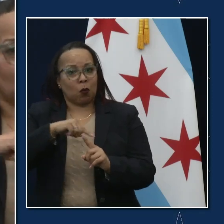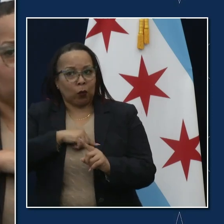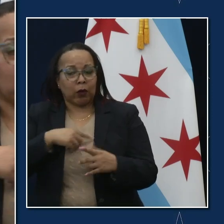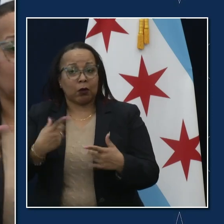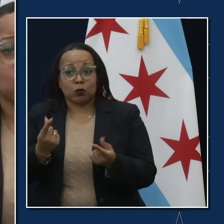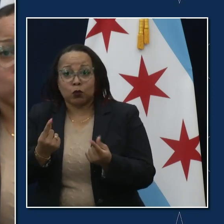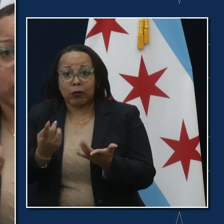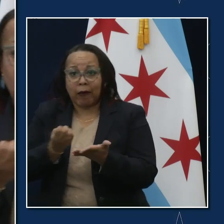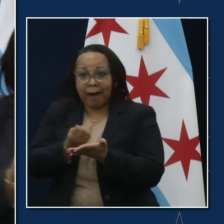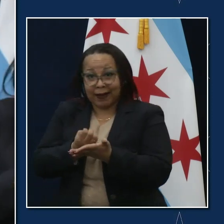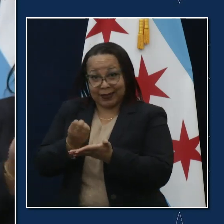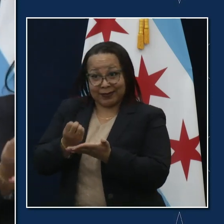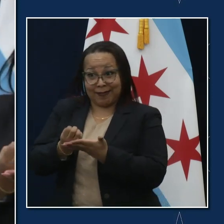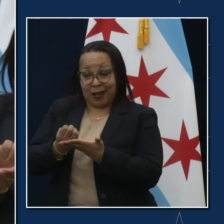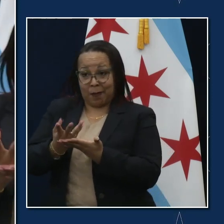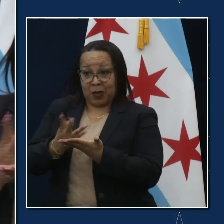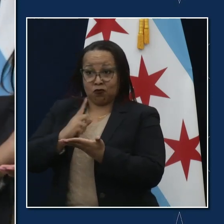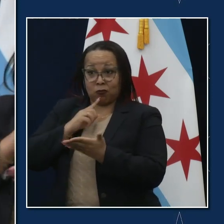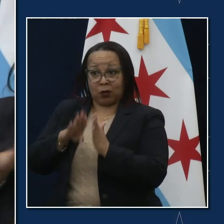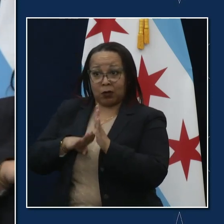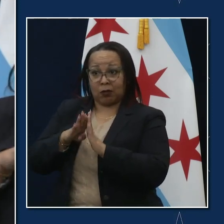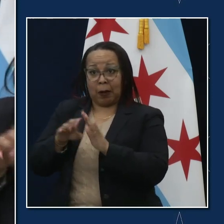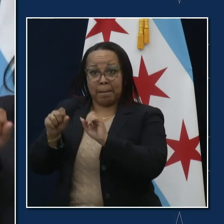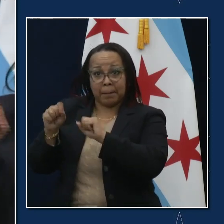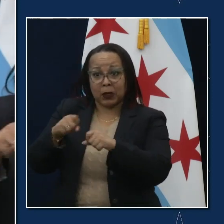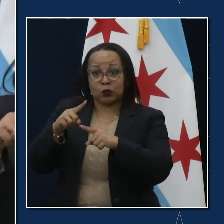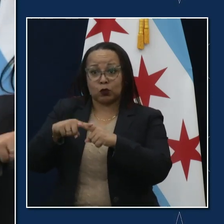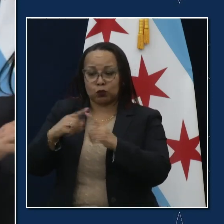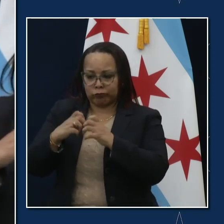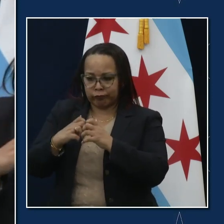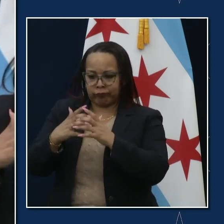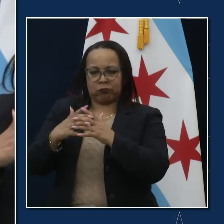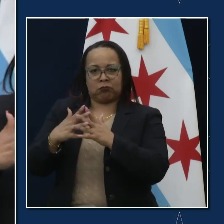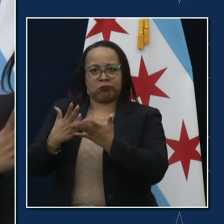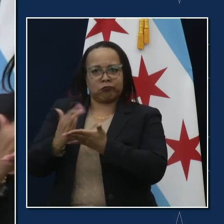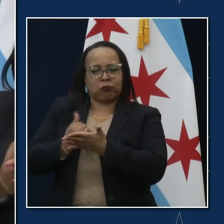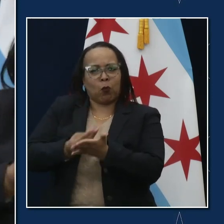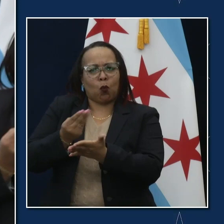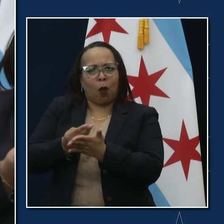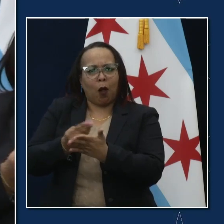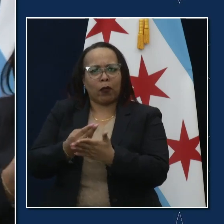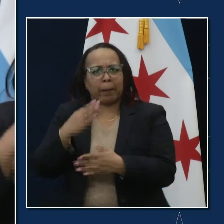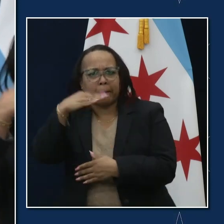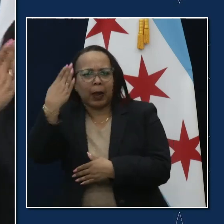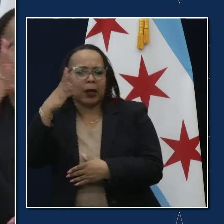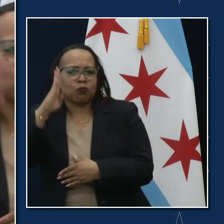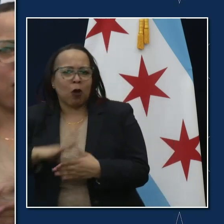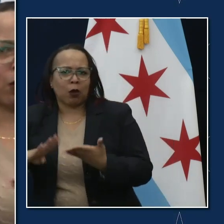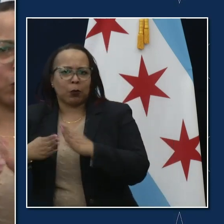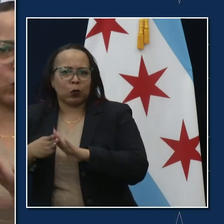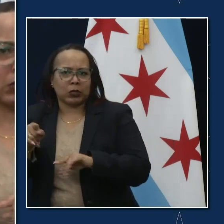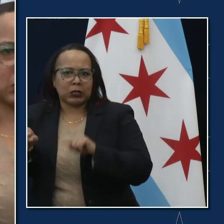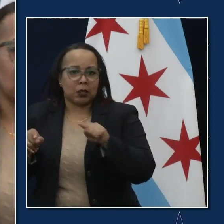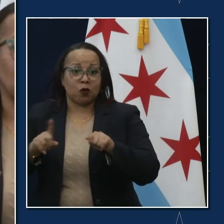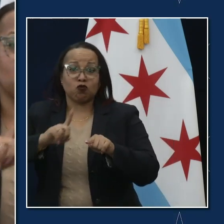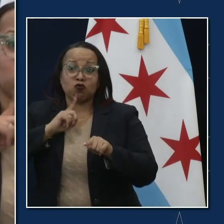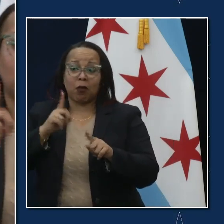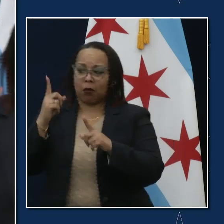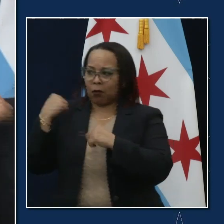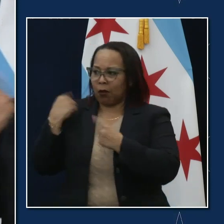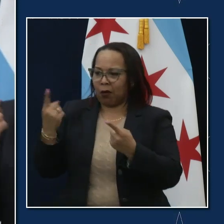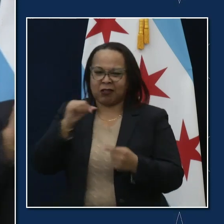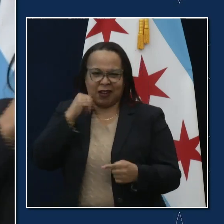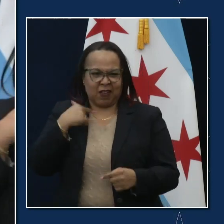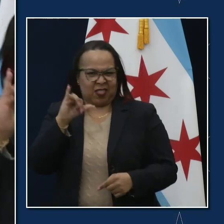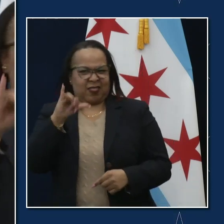brought economic development and ability to build wealth into areas of our city, black and brown in particular, that really haven't had